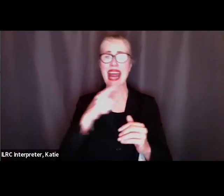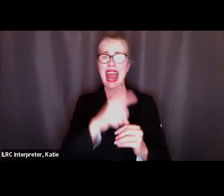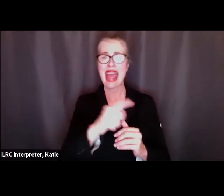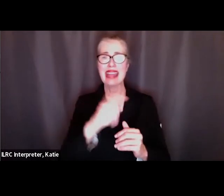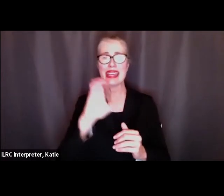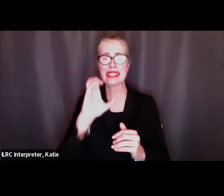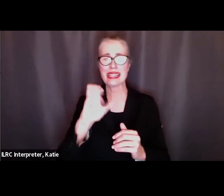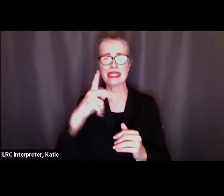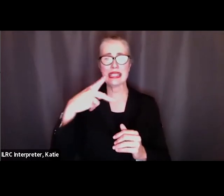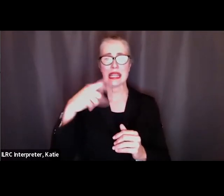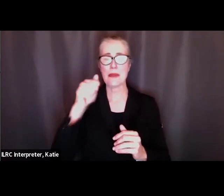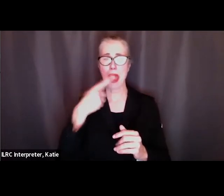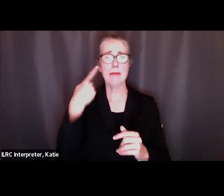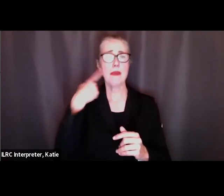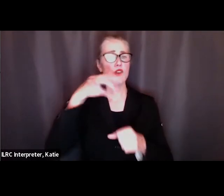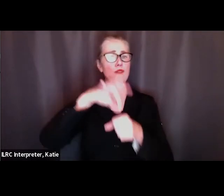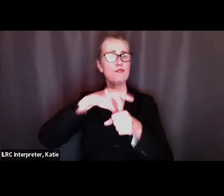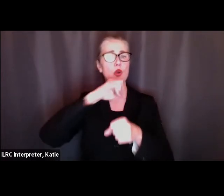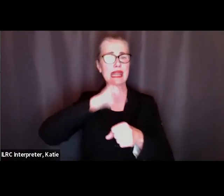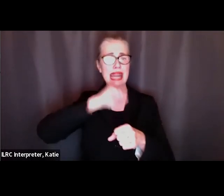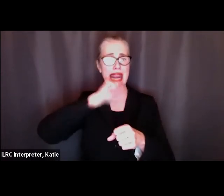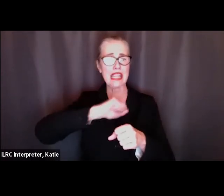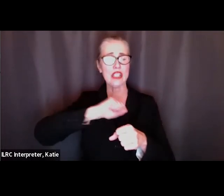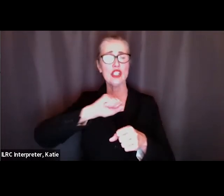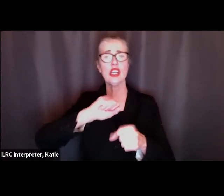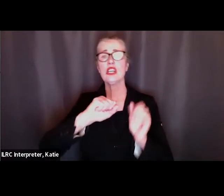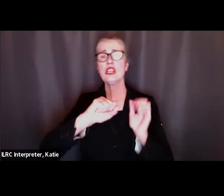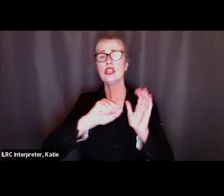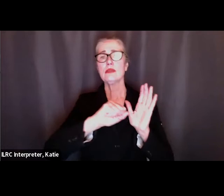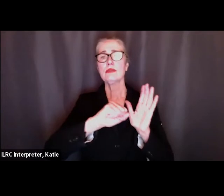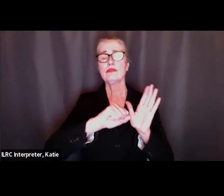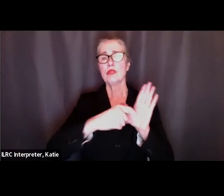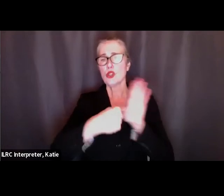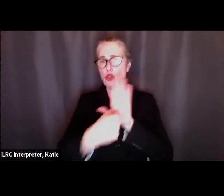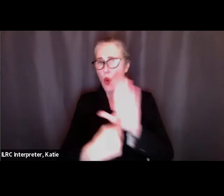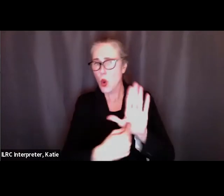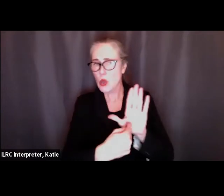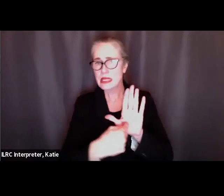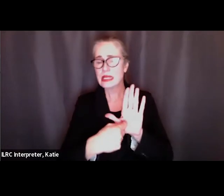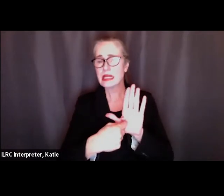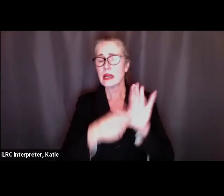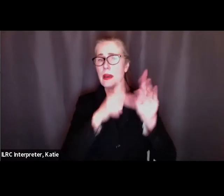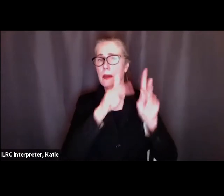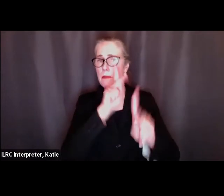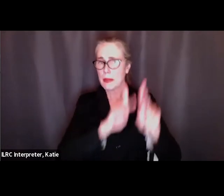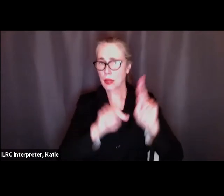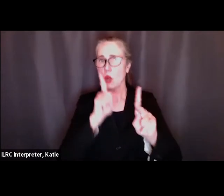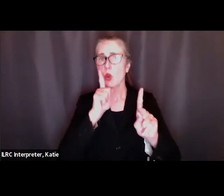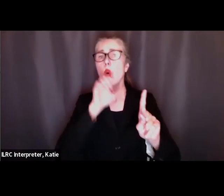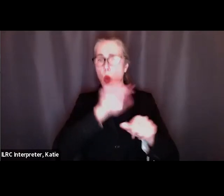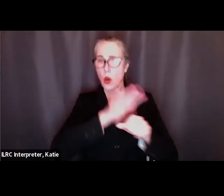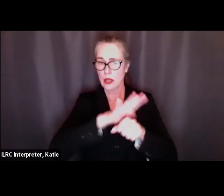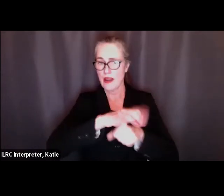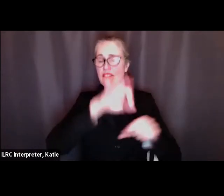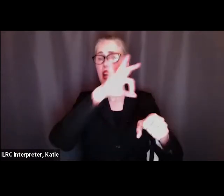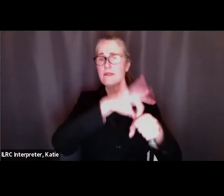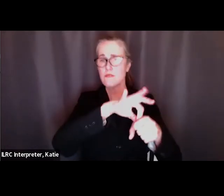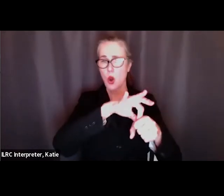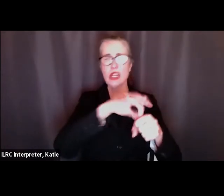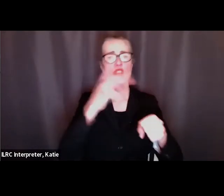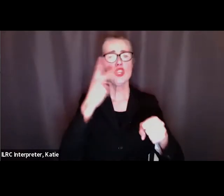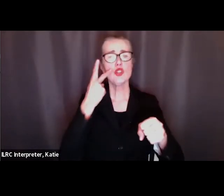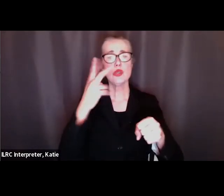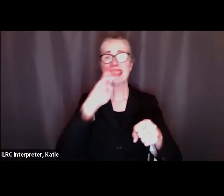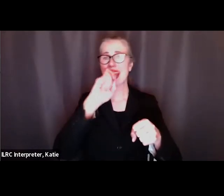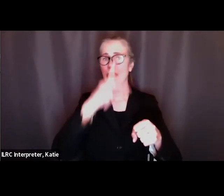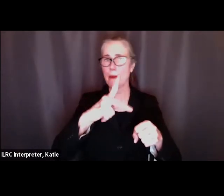population which again identifies the individuals that are of the age to vote within the district and you can kind of see on the map just a